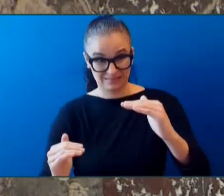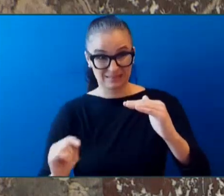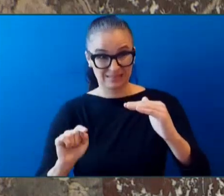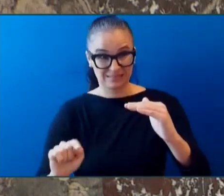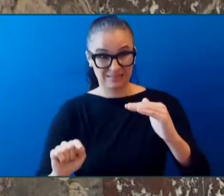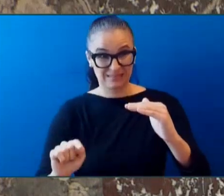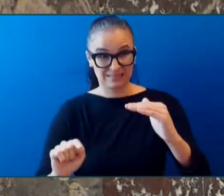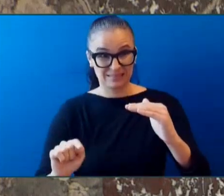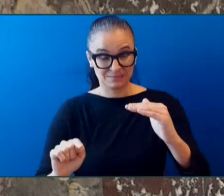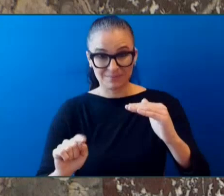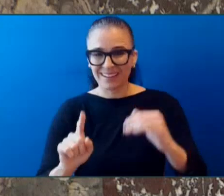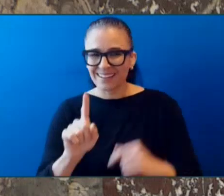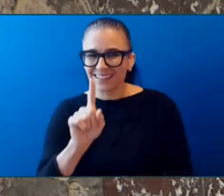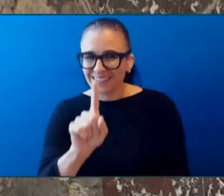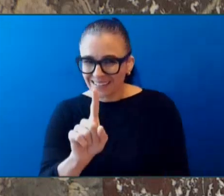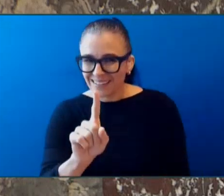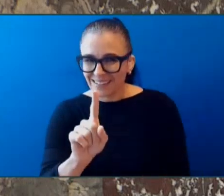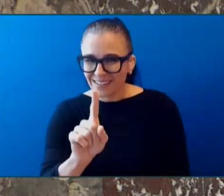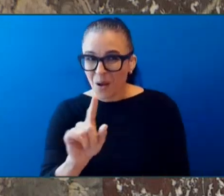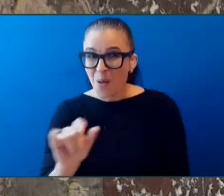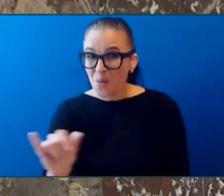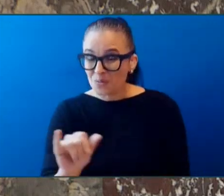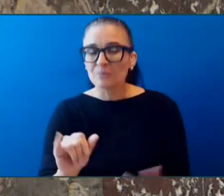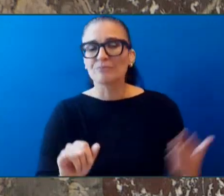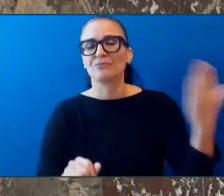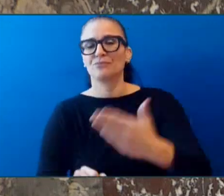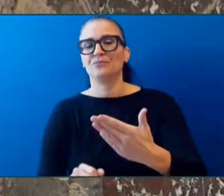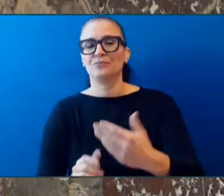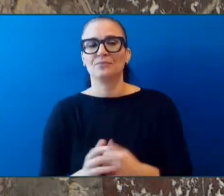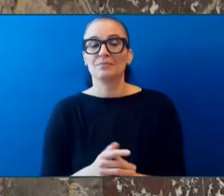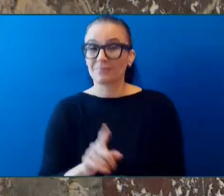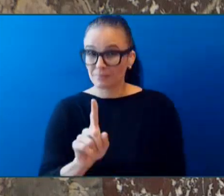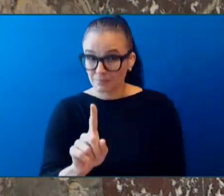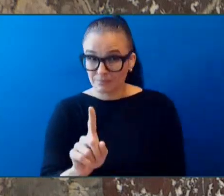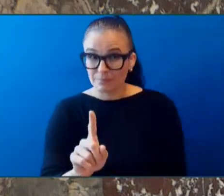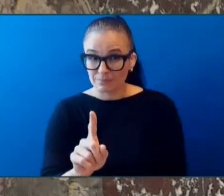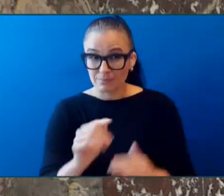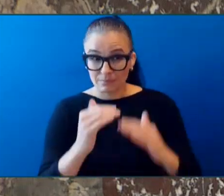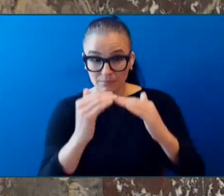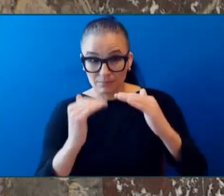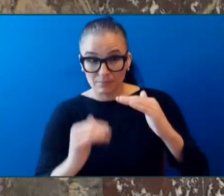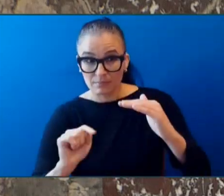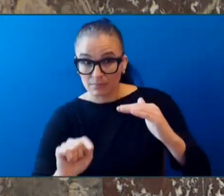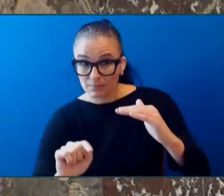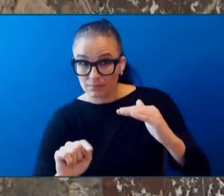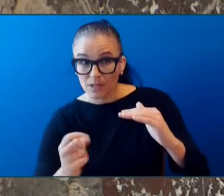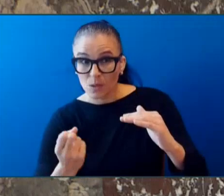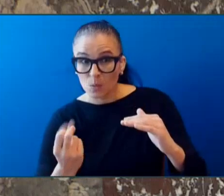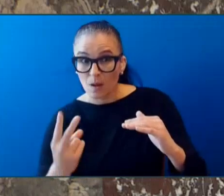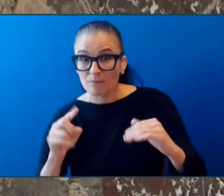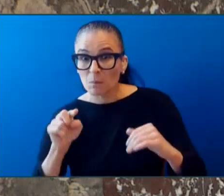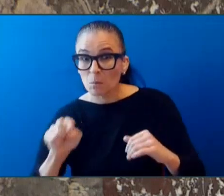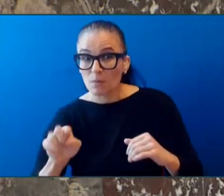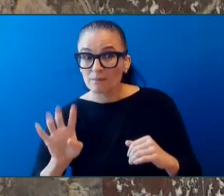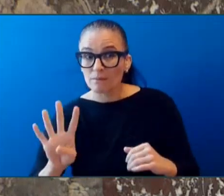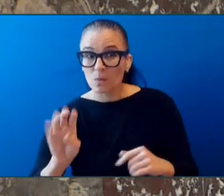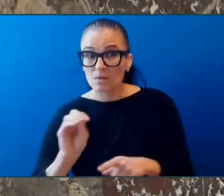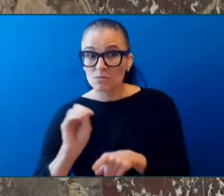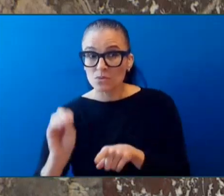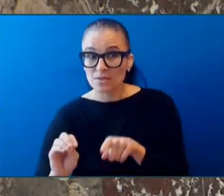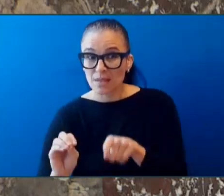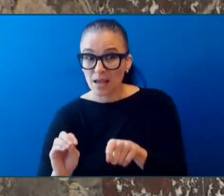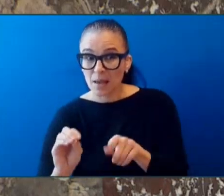They're not just lower than the rate of inflation. They're 12.4% lower than the old government's 10-year rate plan, Honourable Speaker. That